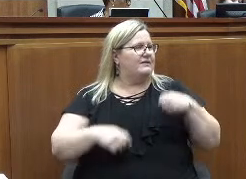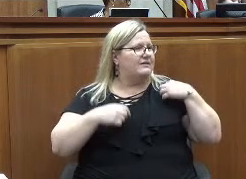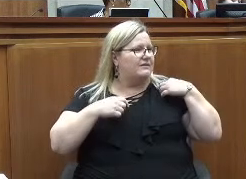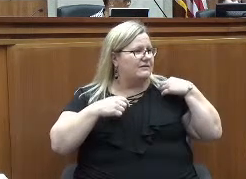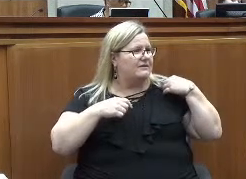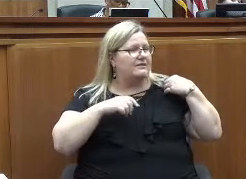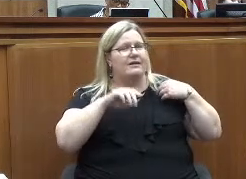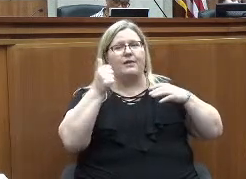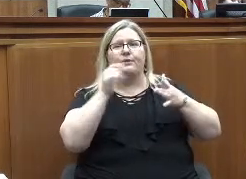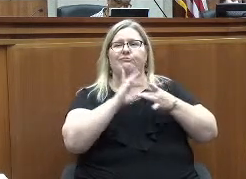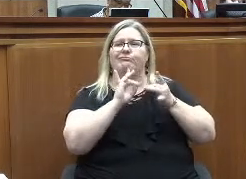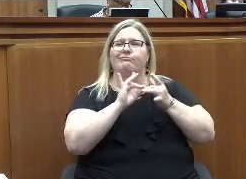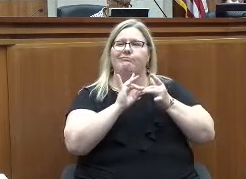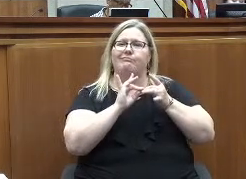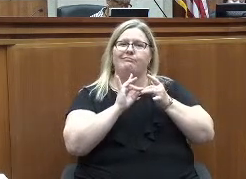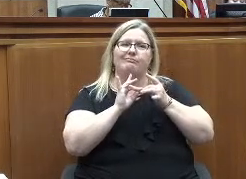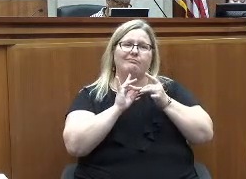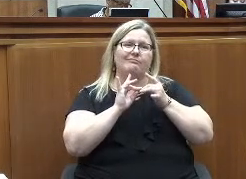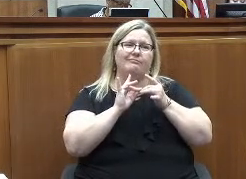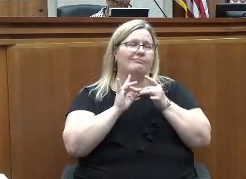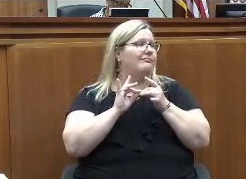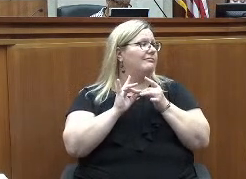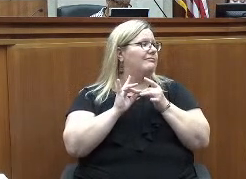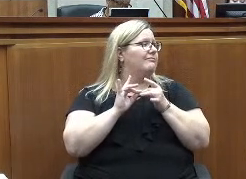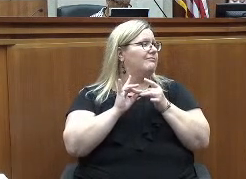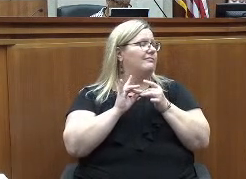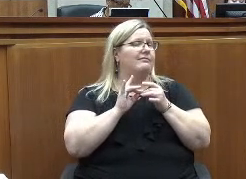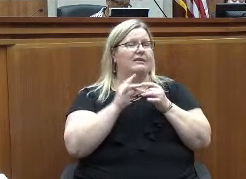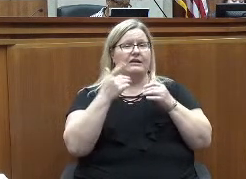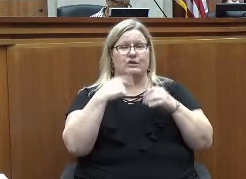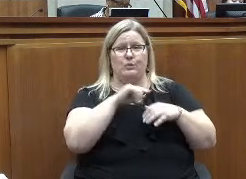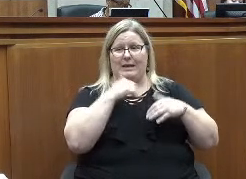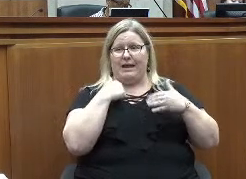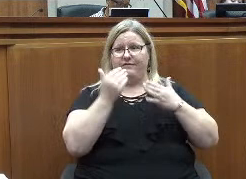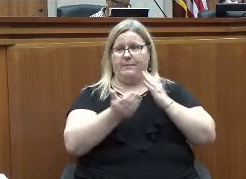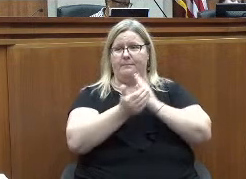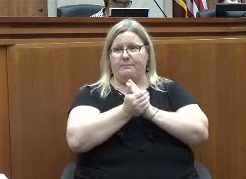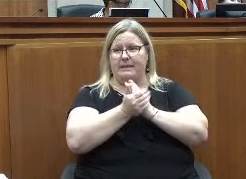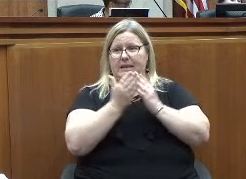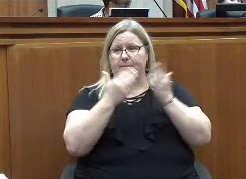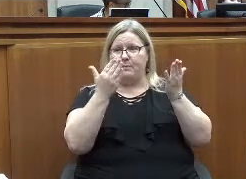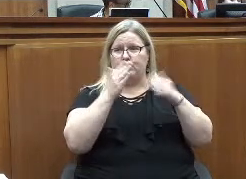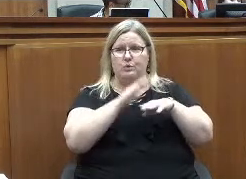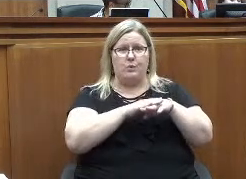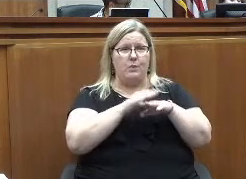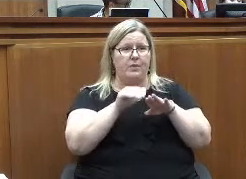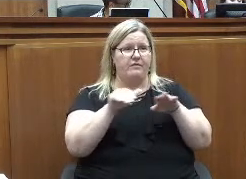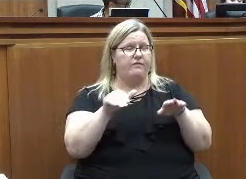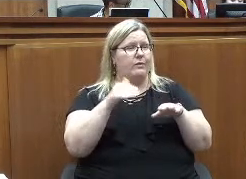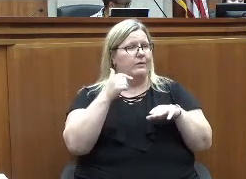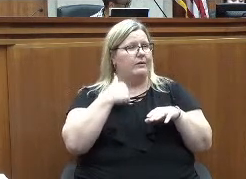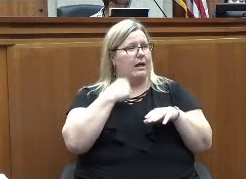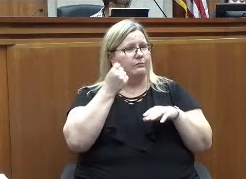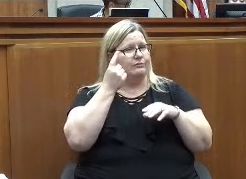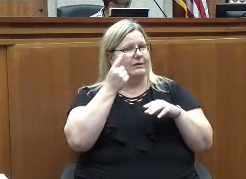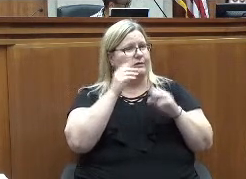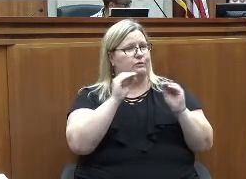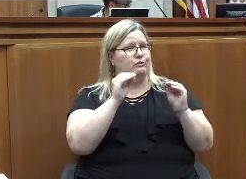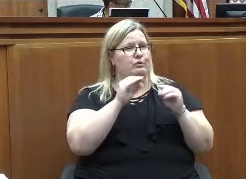Members, any other comments? Okay, we have an amended motion on the floor. I understand there's no exception taken